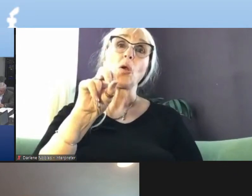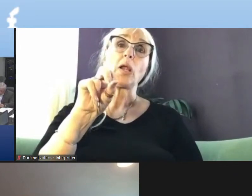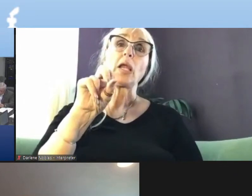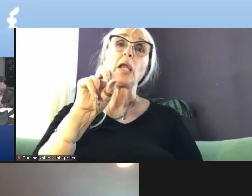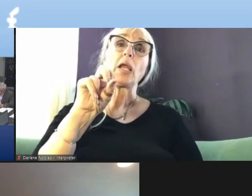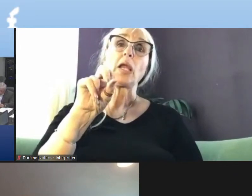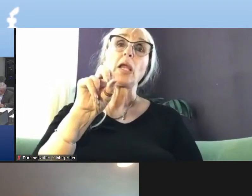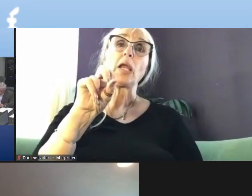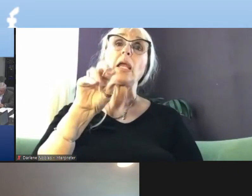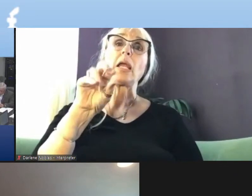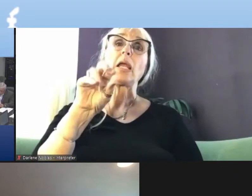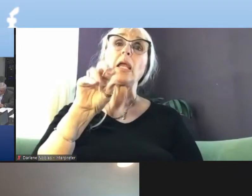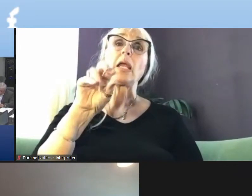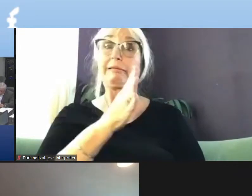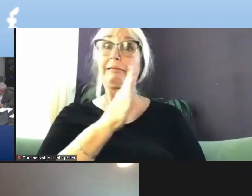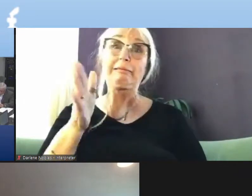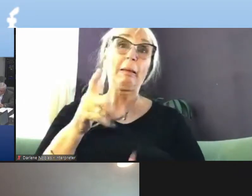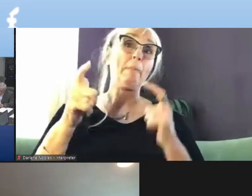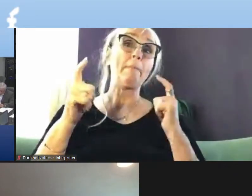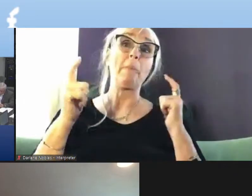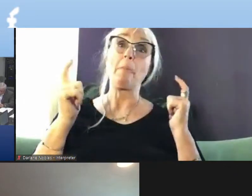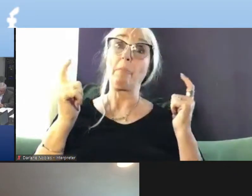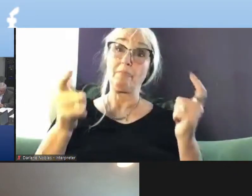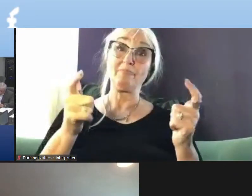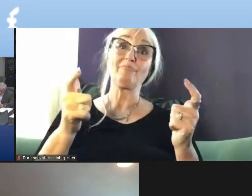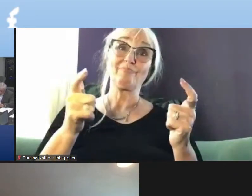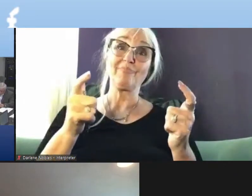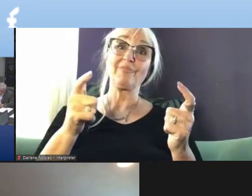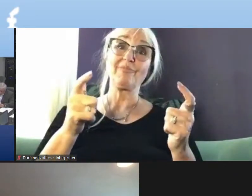that's a significant chunk of the overall grant.